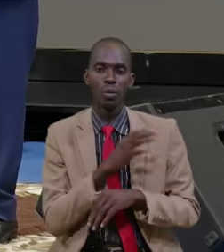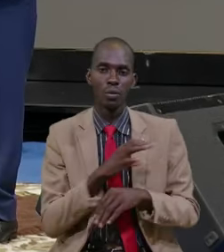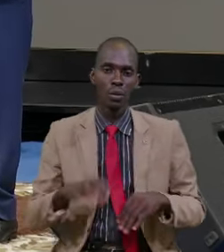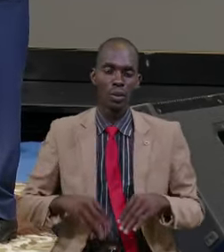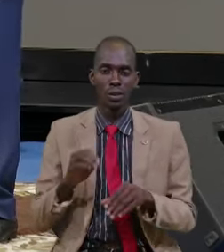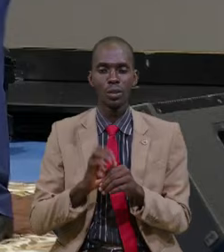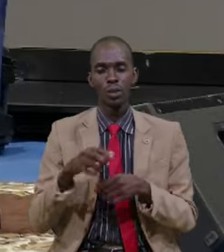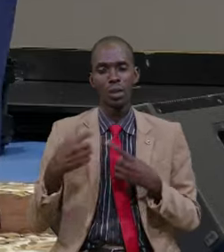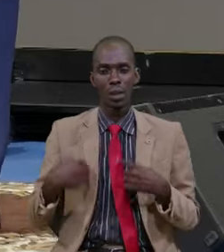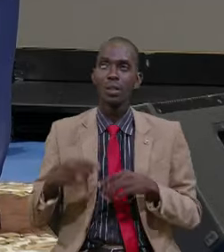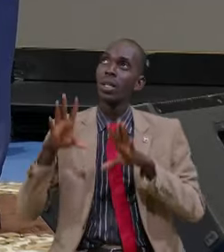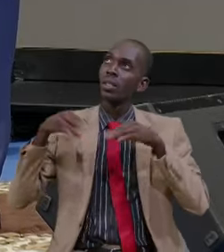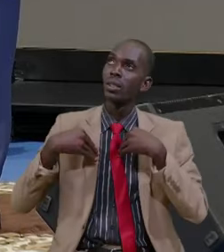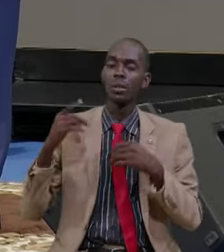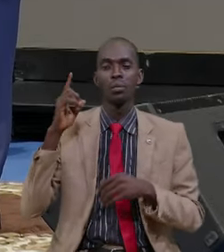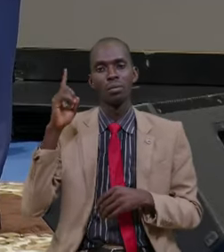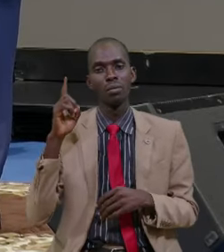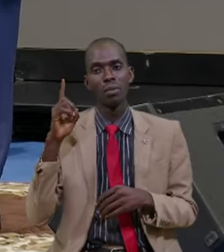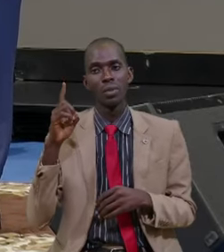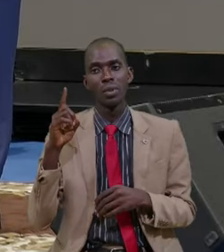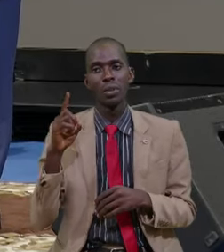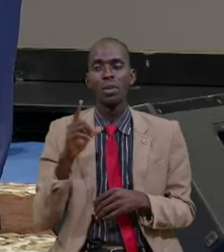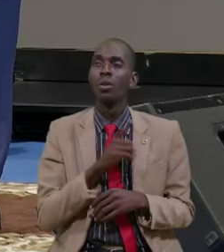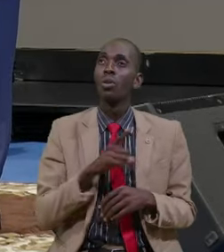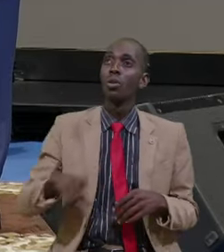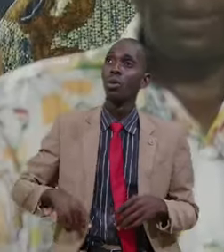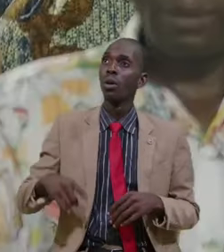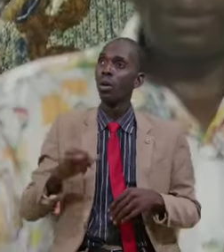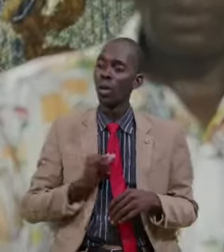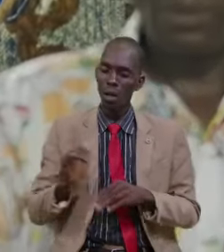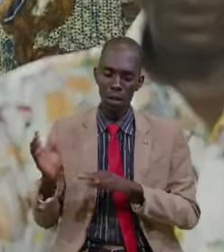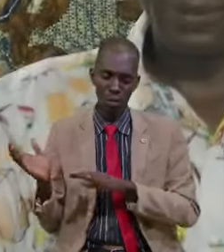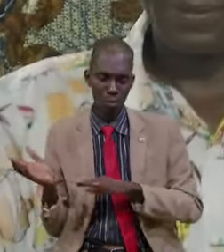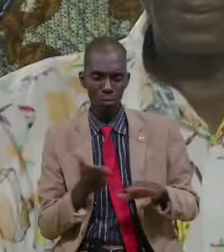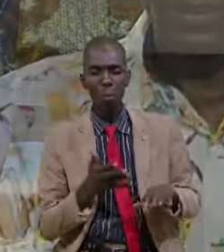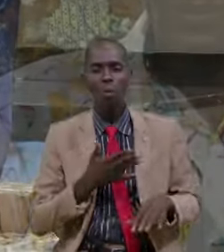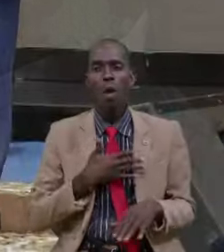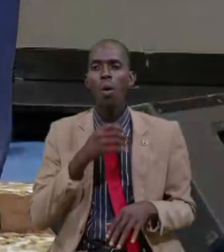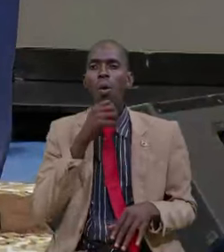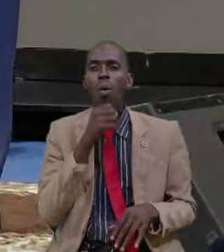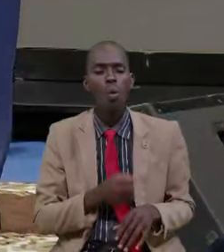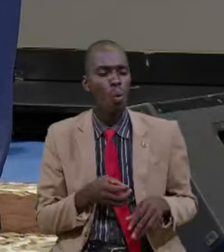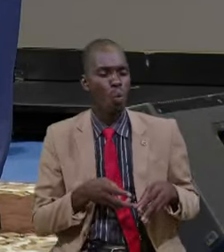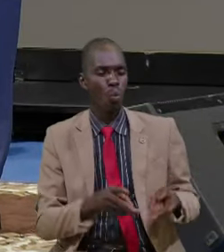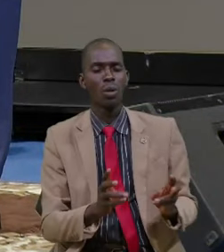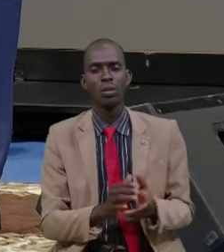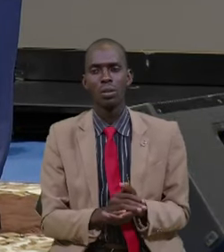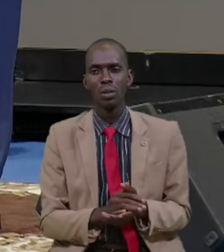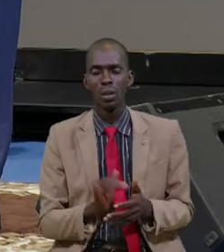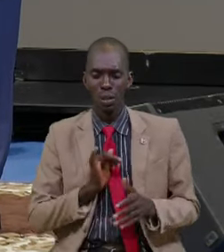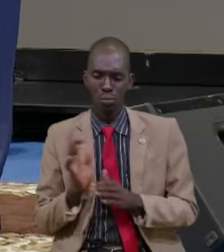Receive him. Receive him. Lord, I abandon the old ways. Abandon my